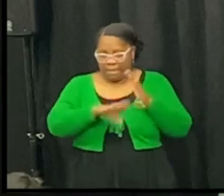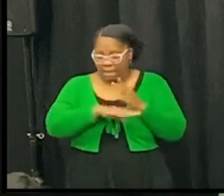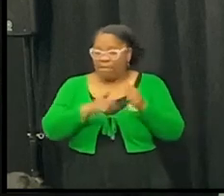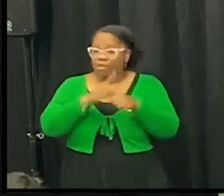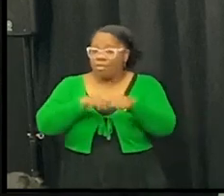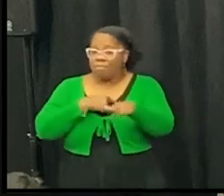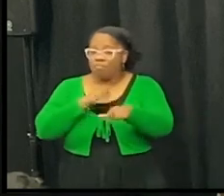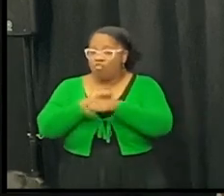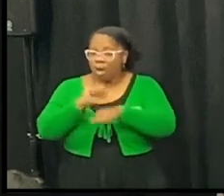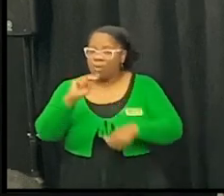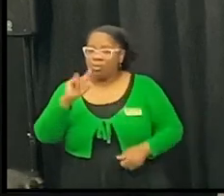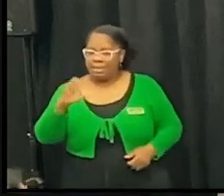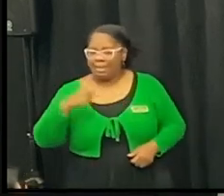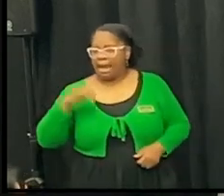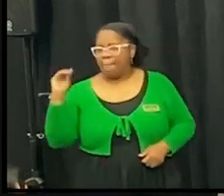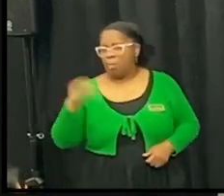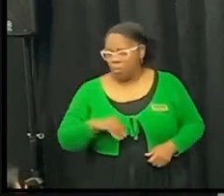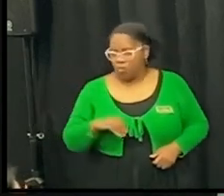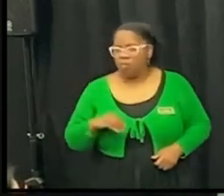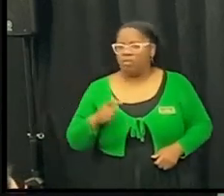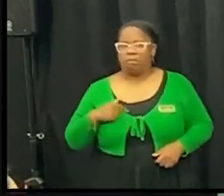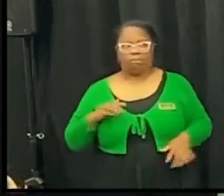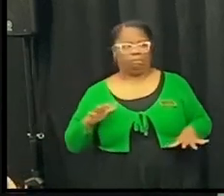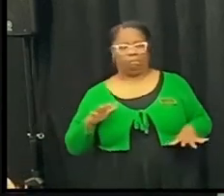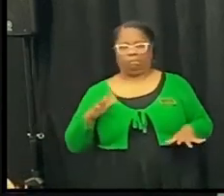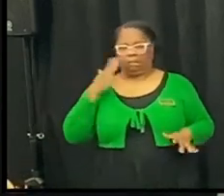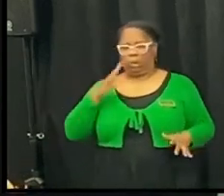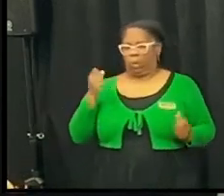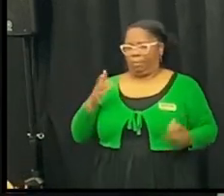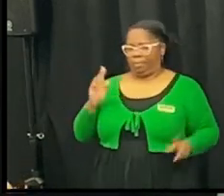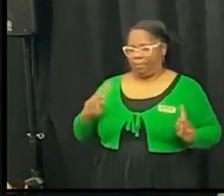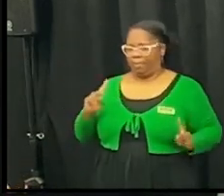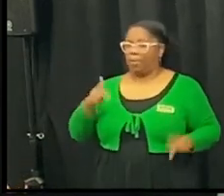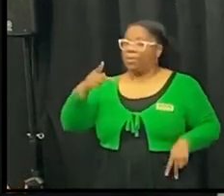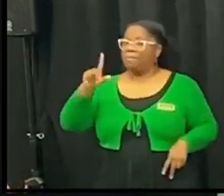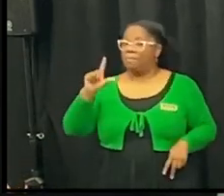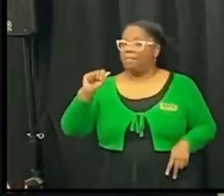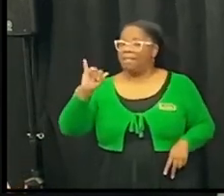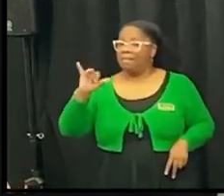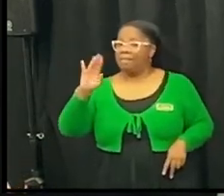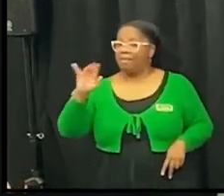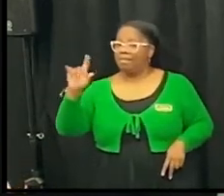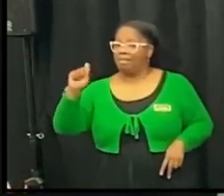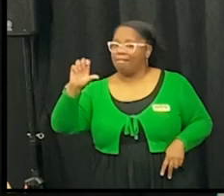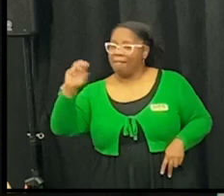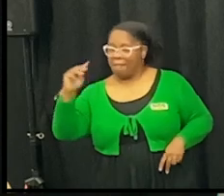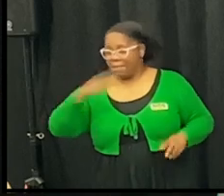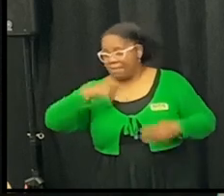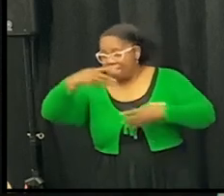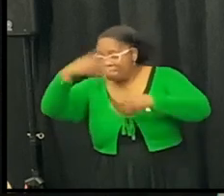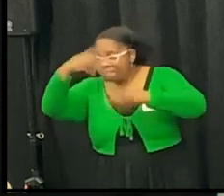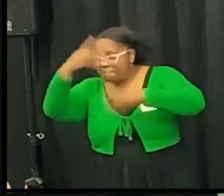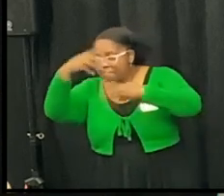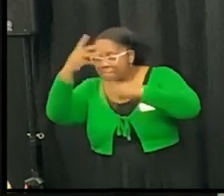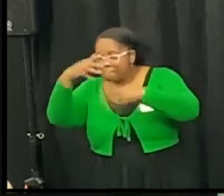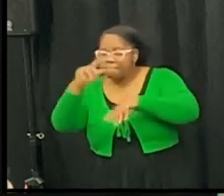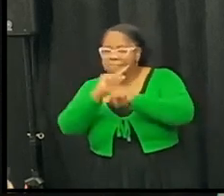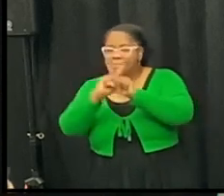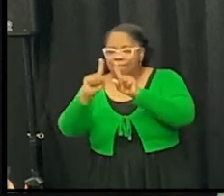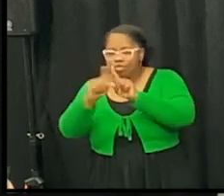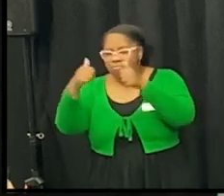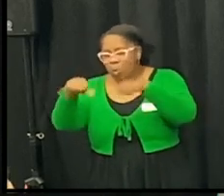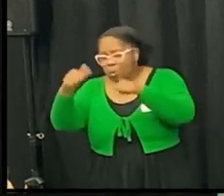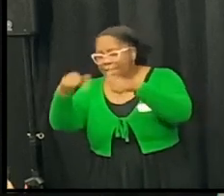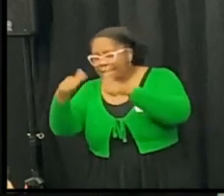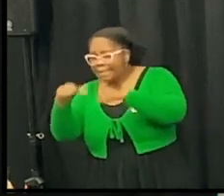New York. I moved here. I didn't really know many people. I was on Playbill.com, and I was, like, looking at all of the job postings, and